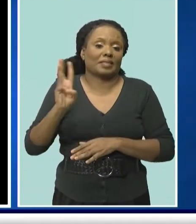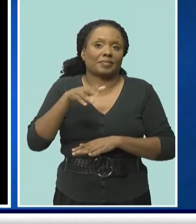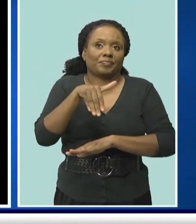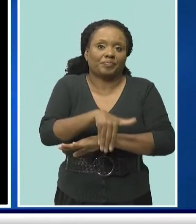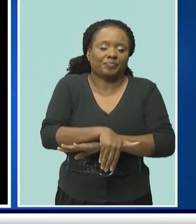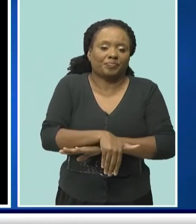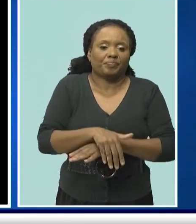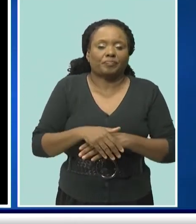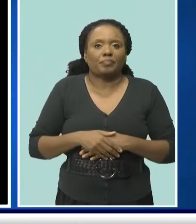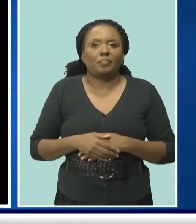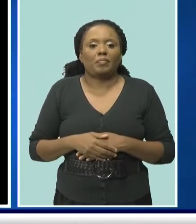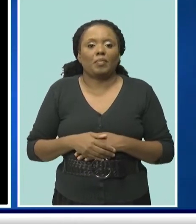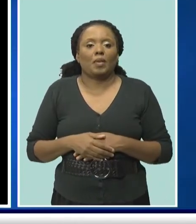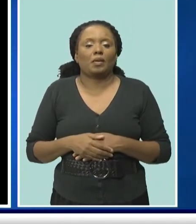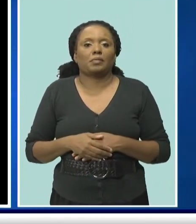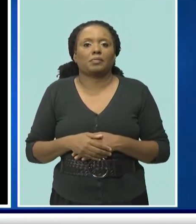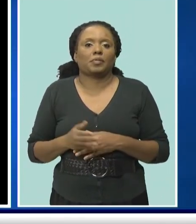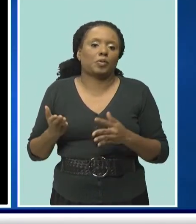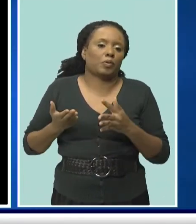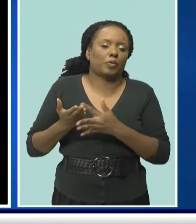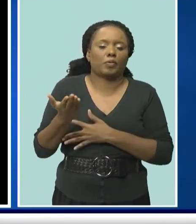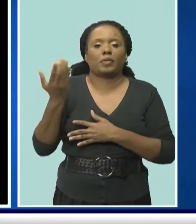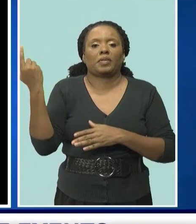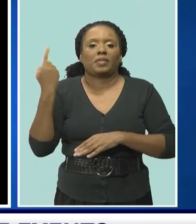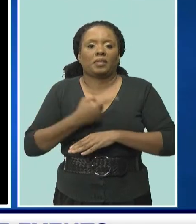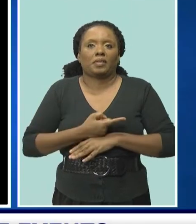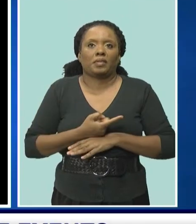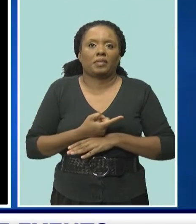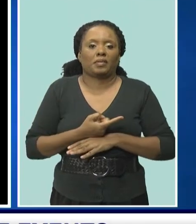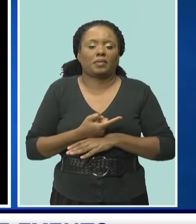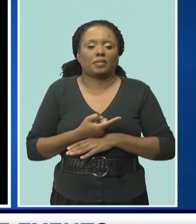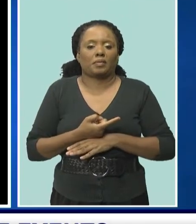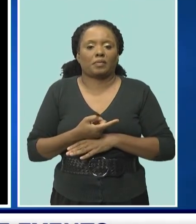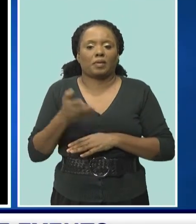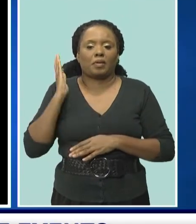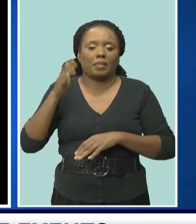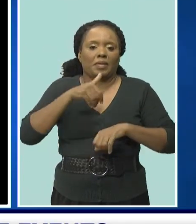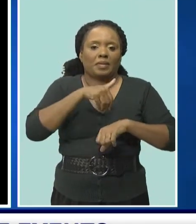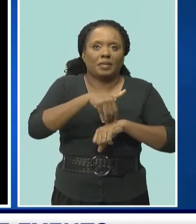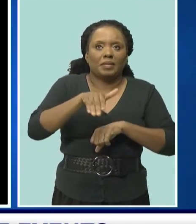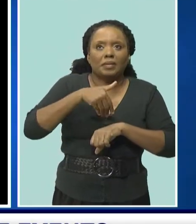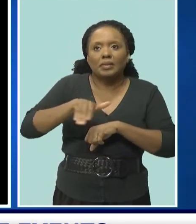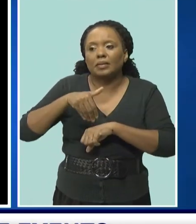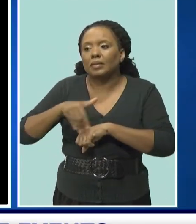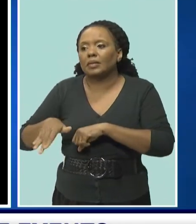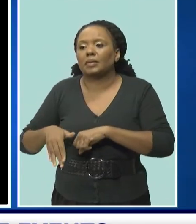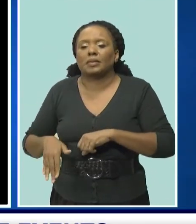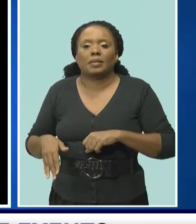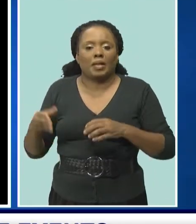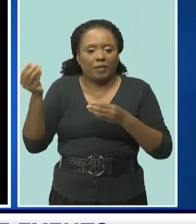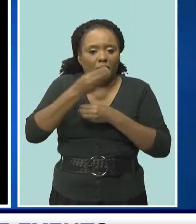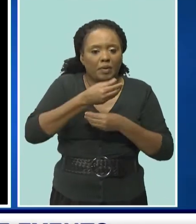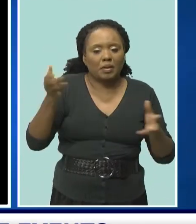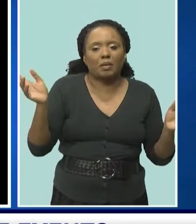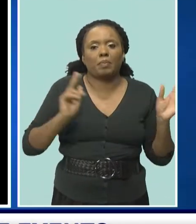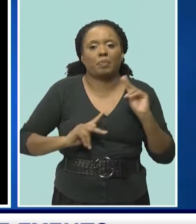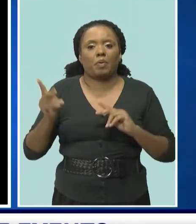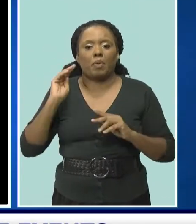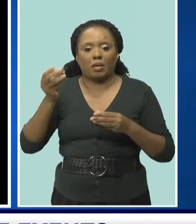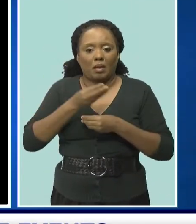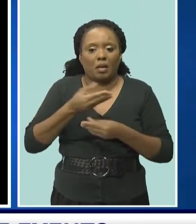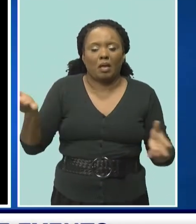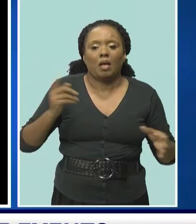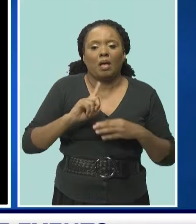And throughout the course of the remaining days, Shane will be sending you information, and also others will be coming to tell you more about the concert,